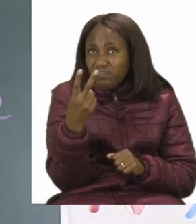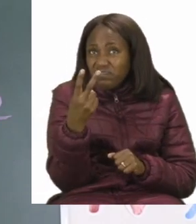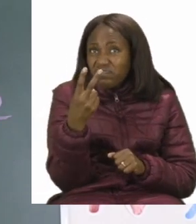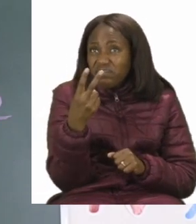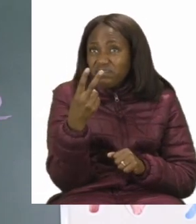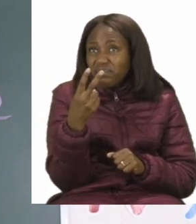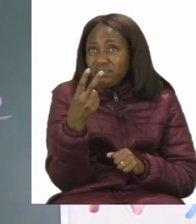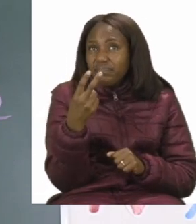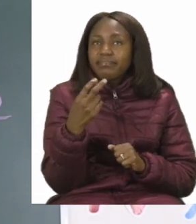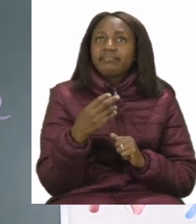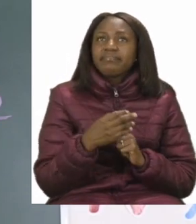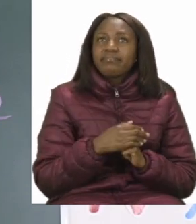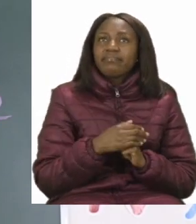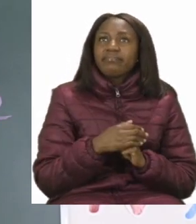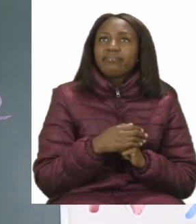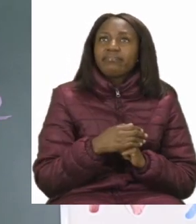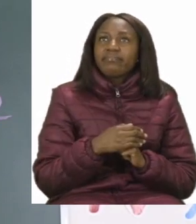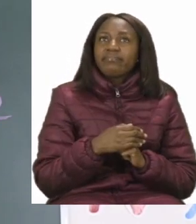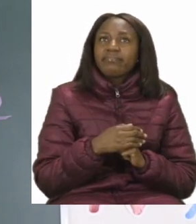to circle?